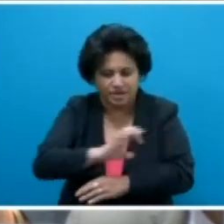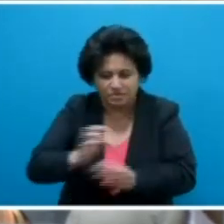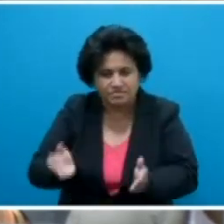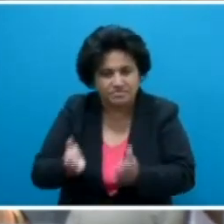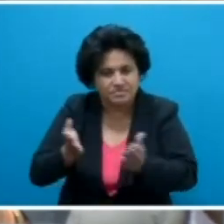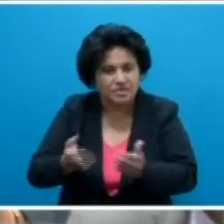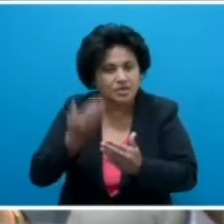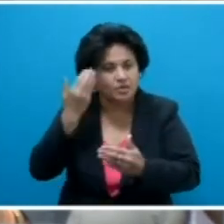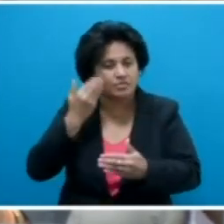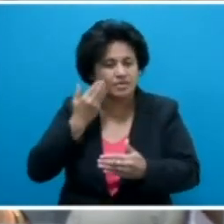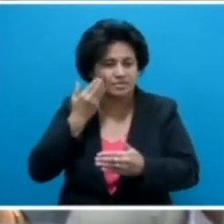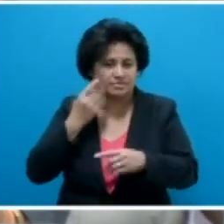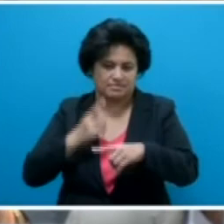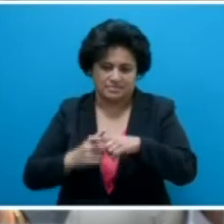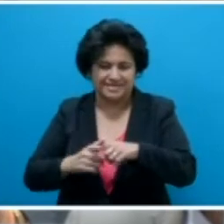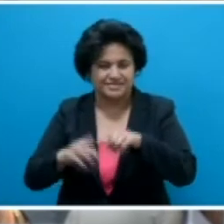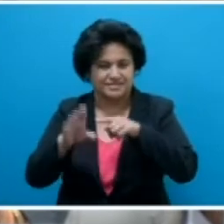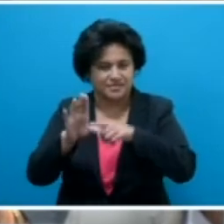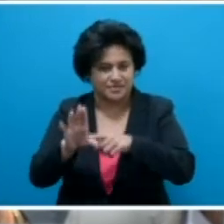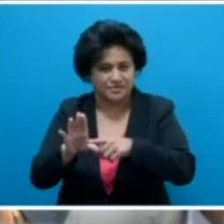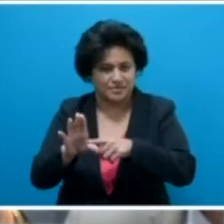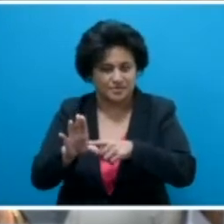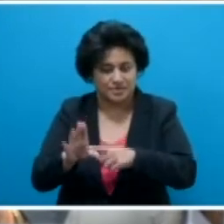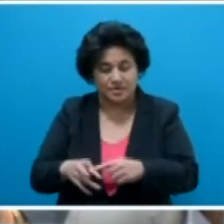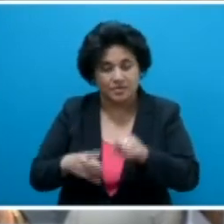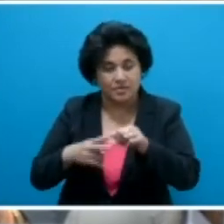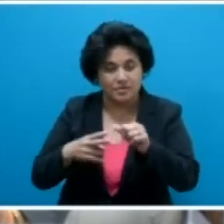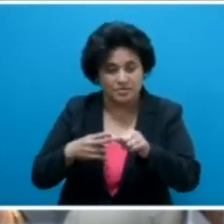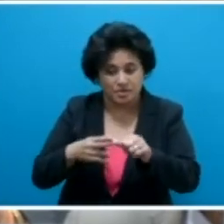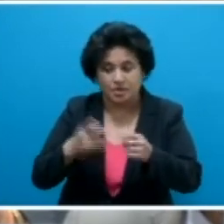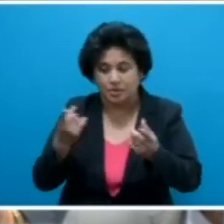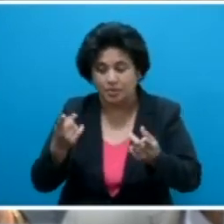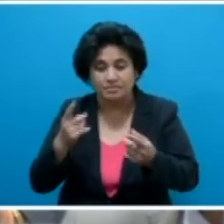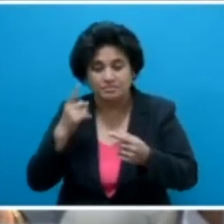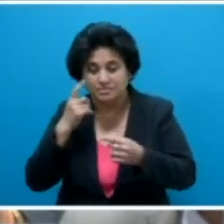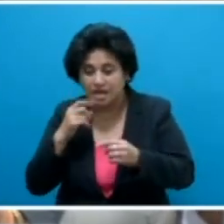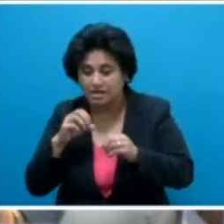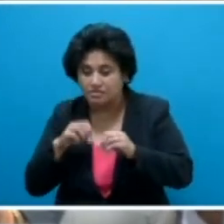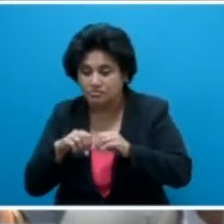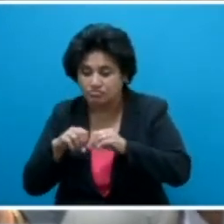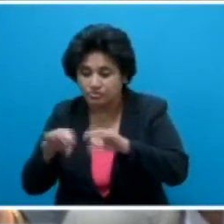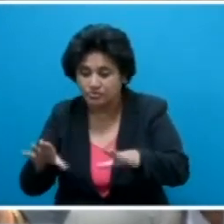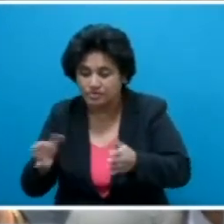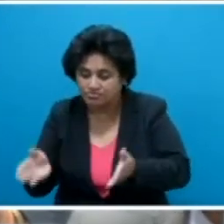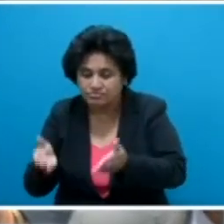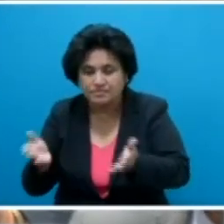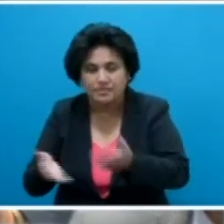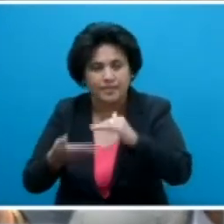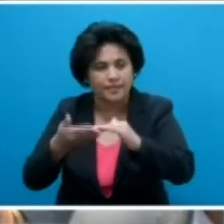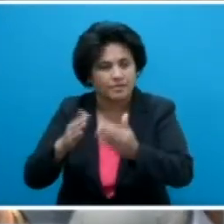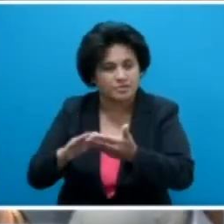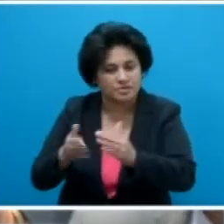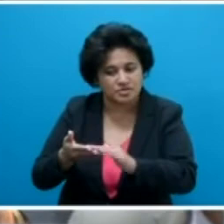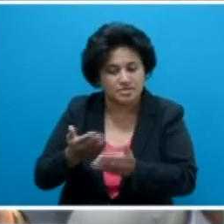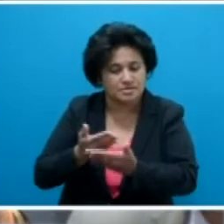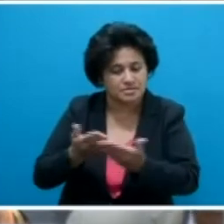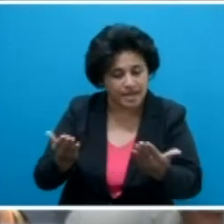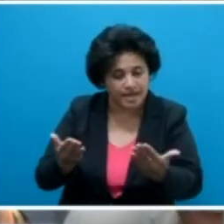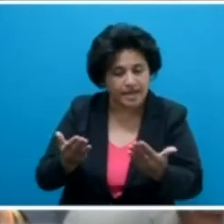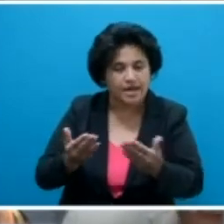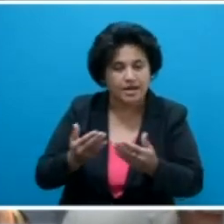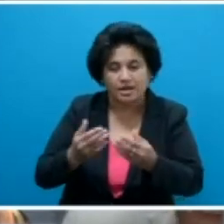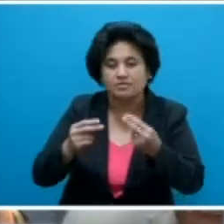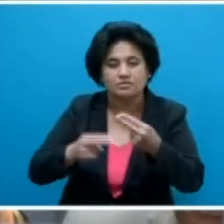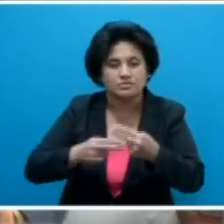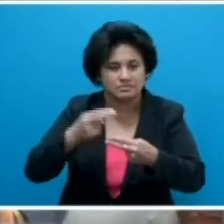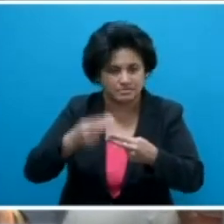in the stations will also better coordinate and mobilize the communities to plant trees. Each staff is being given a